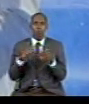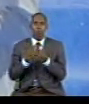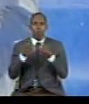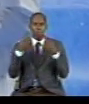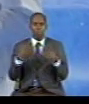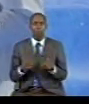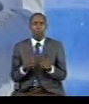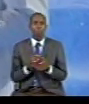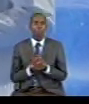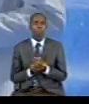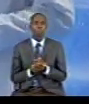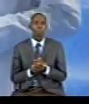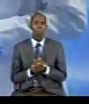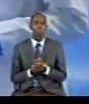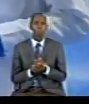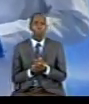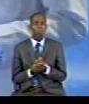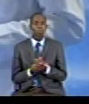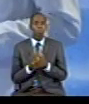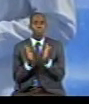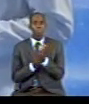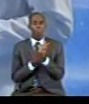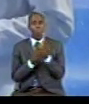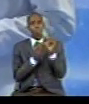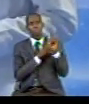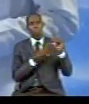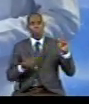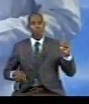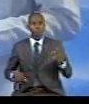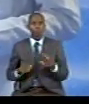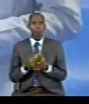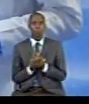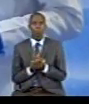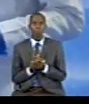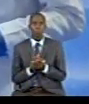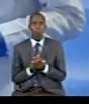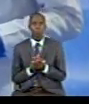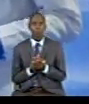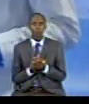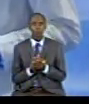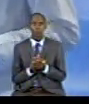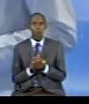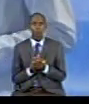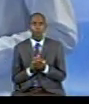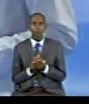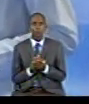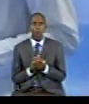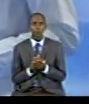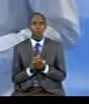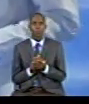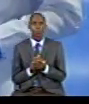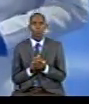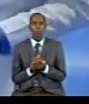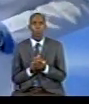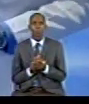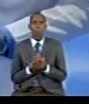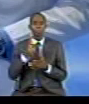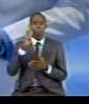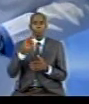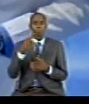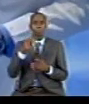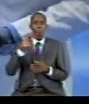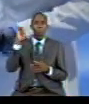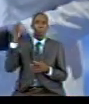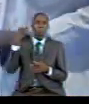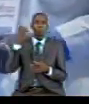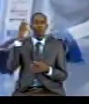from her. Praise the Lord. I'm Ogbara Rita. By the grace of God, I'm saved.